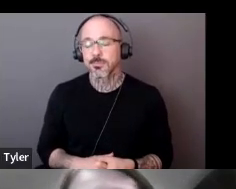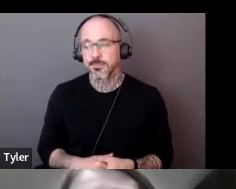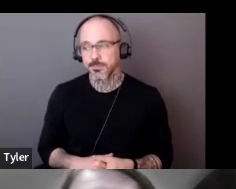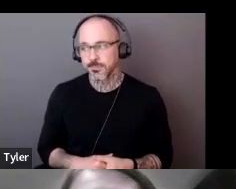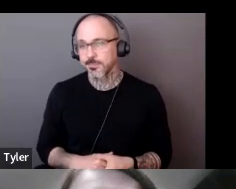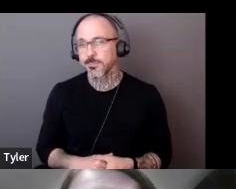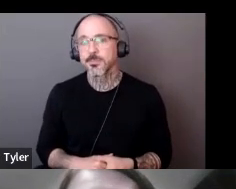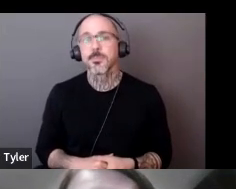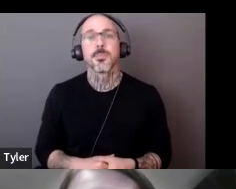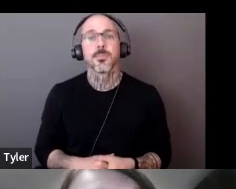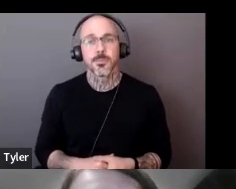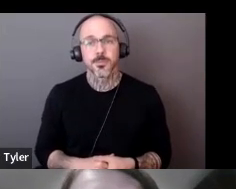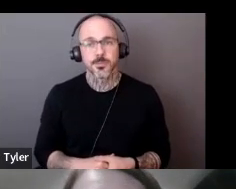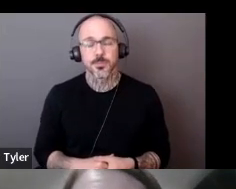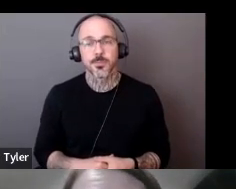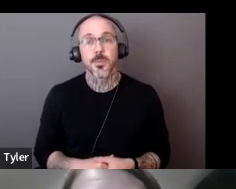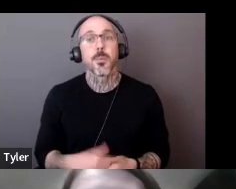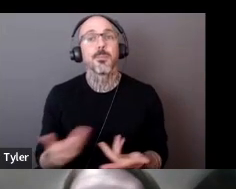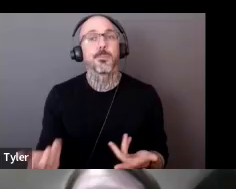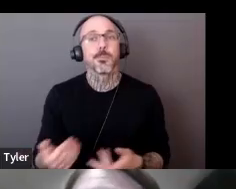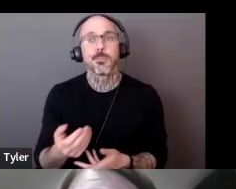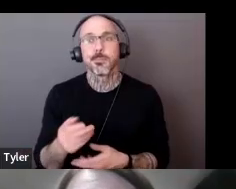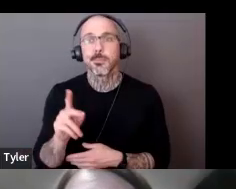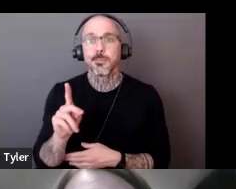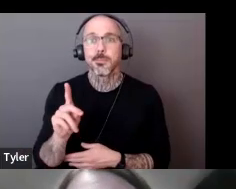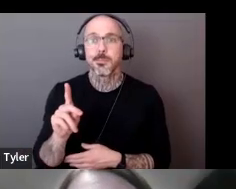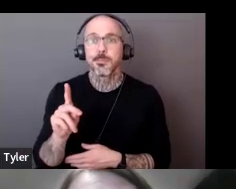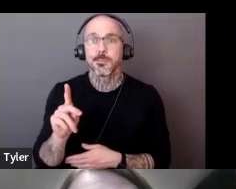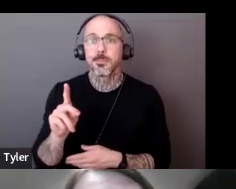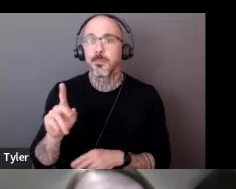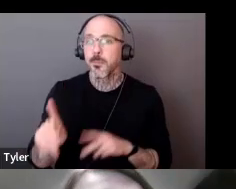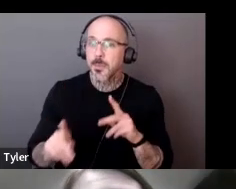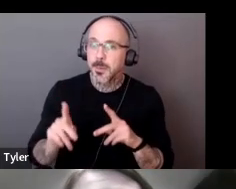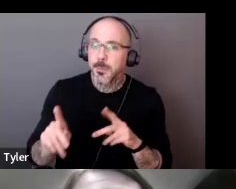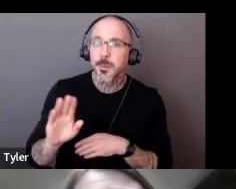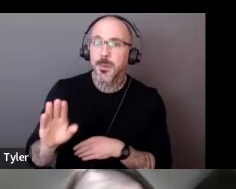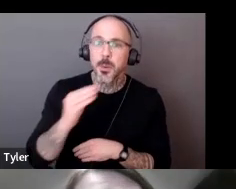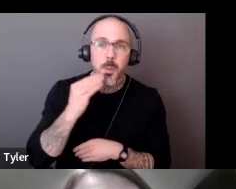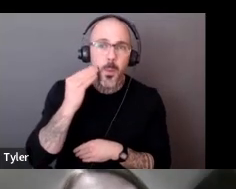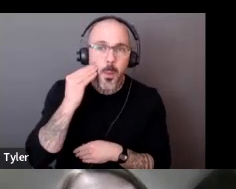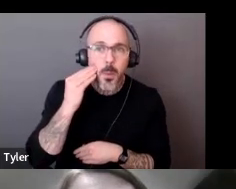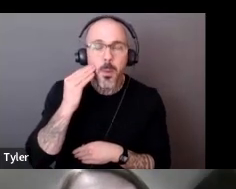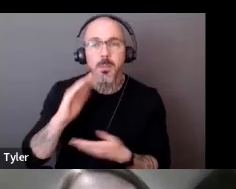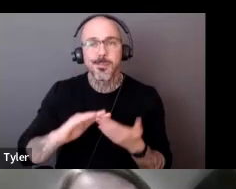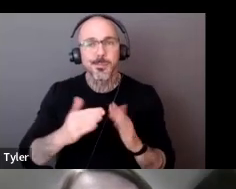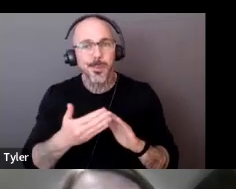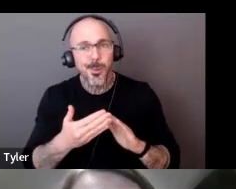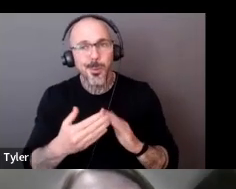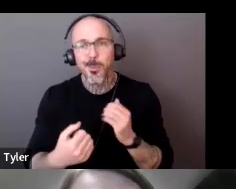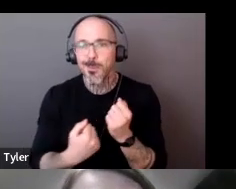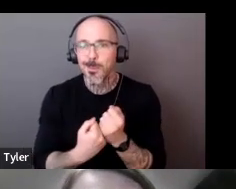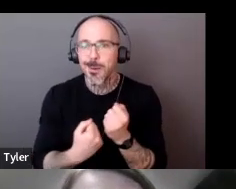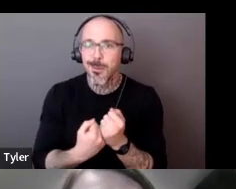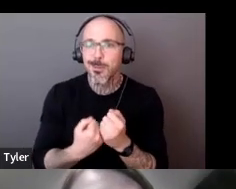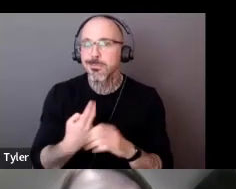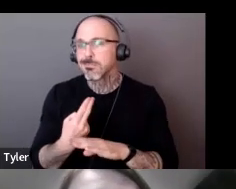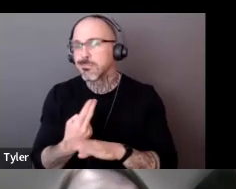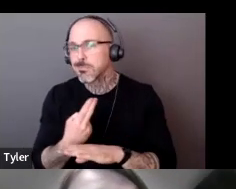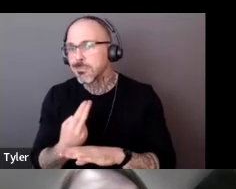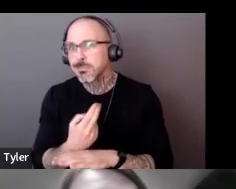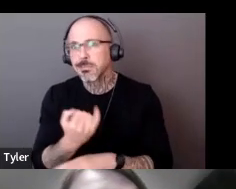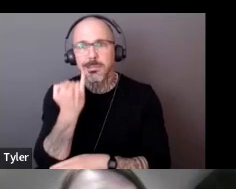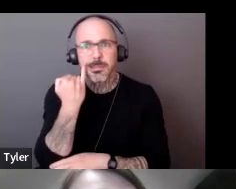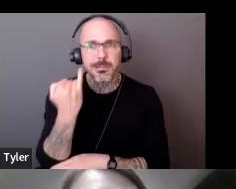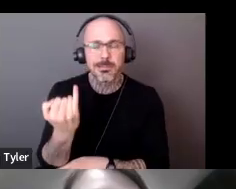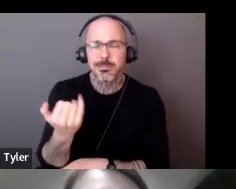use supports and services in their home or in the community may feel hesitant to advocate for themselves or be a